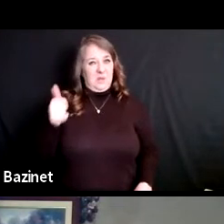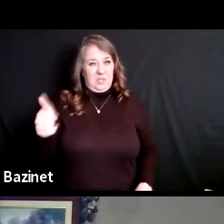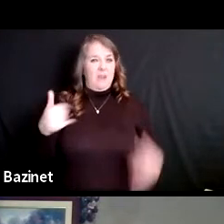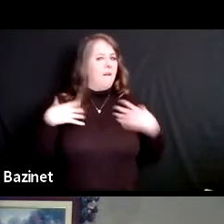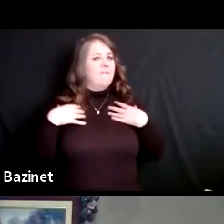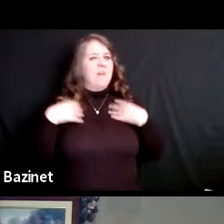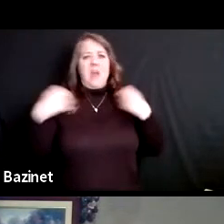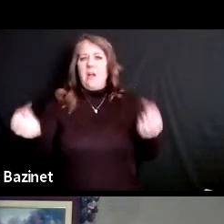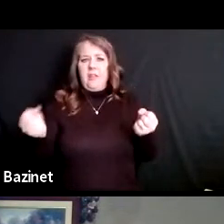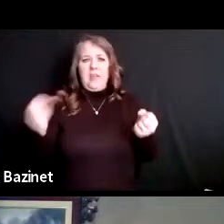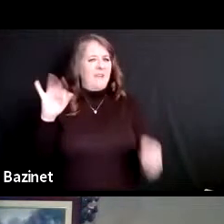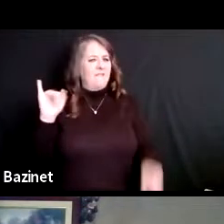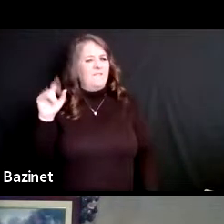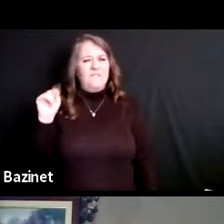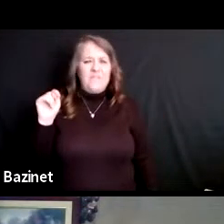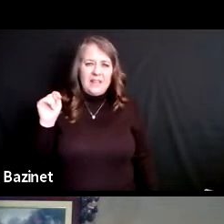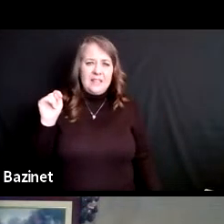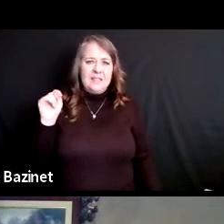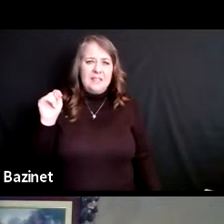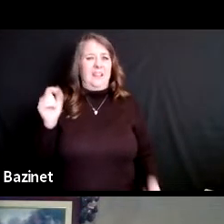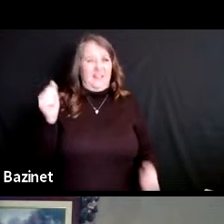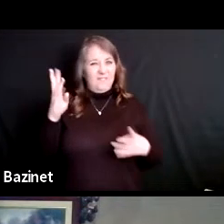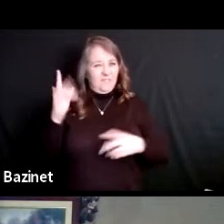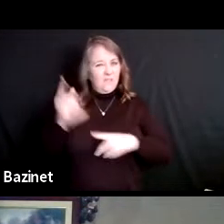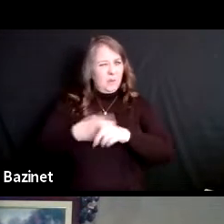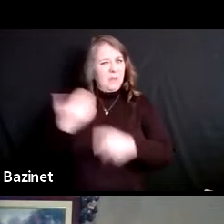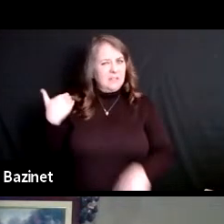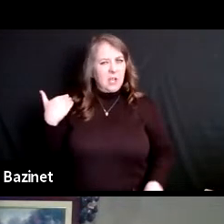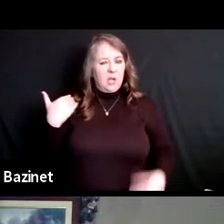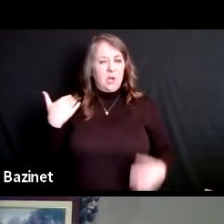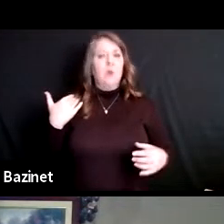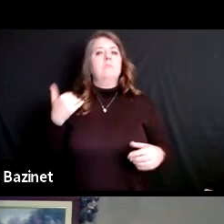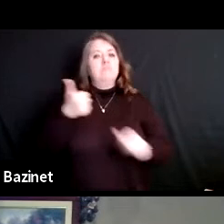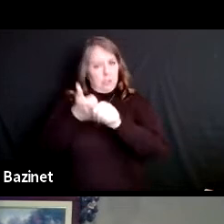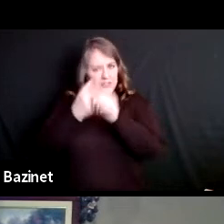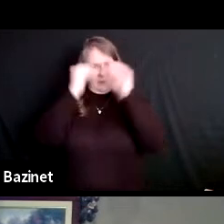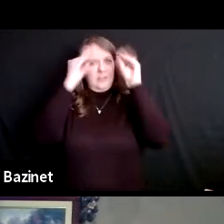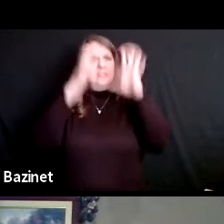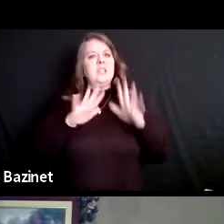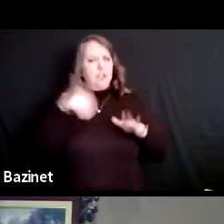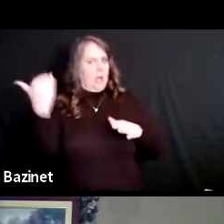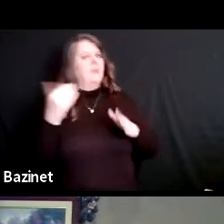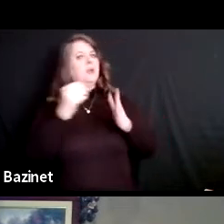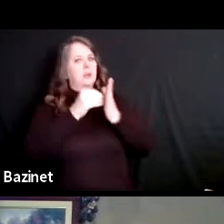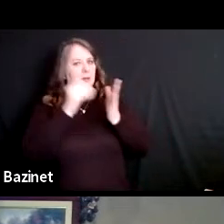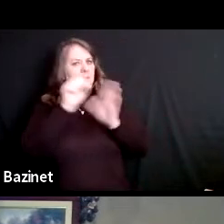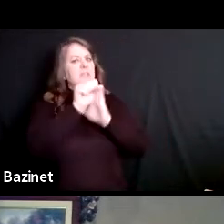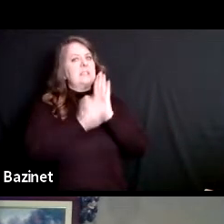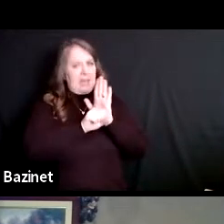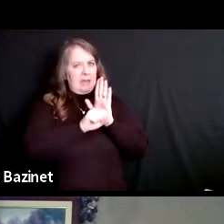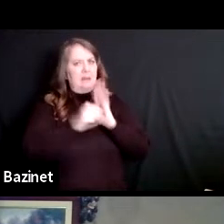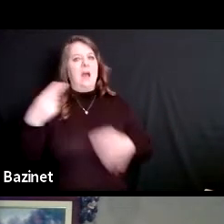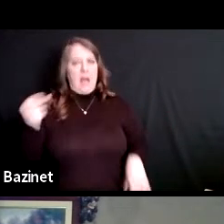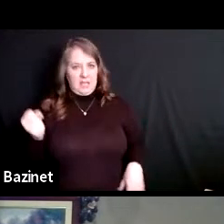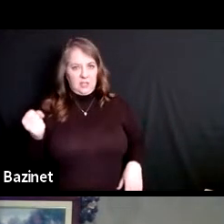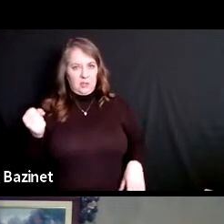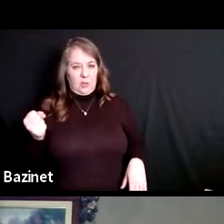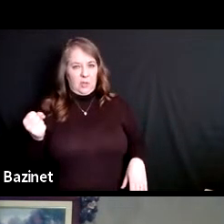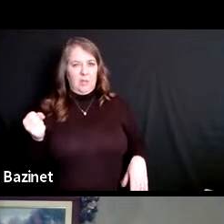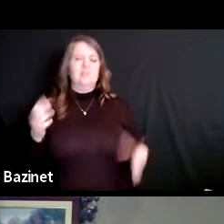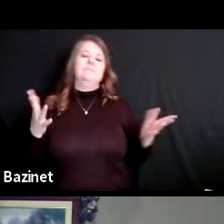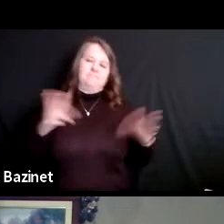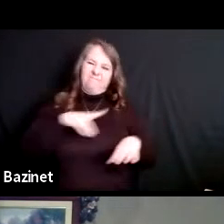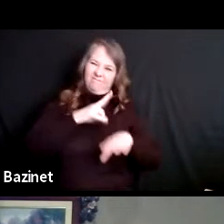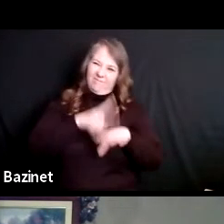healthy and fit a few months ago, is a teacher in another state at a high school. Granted, the mitigations are